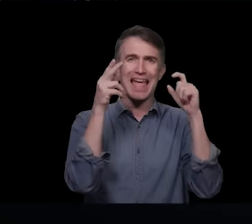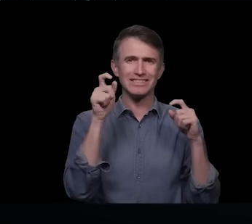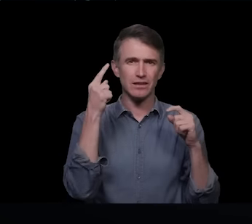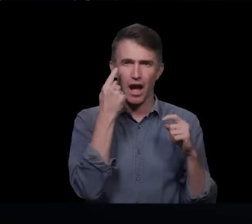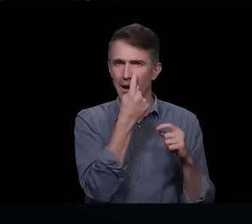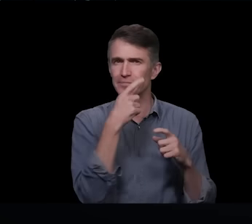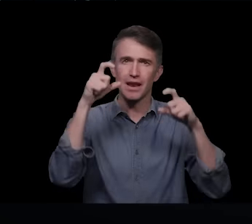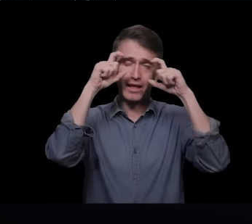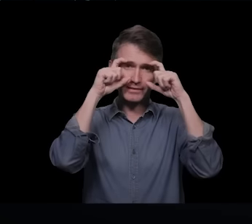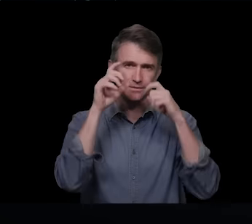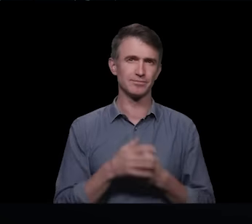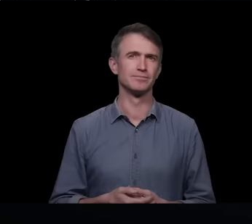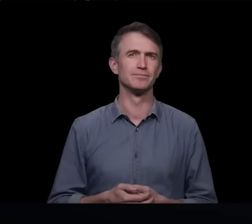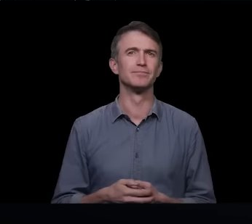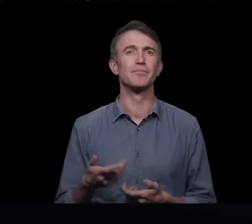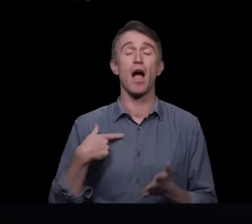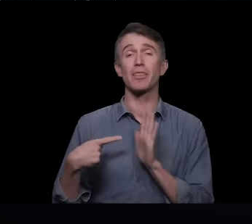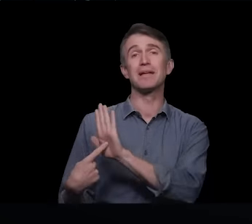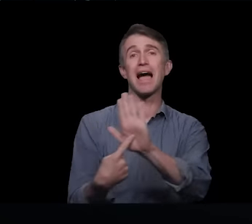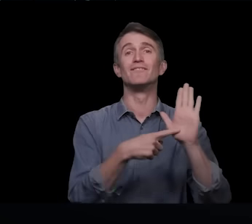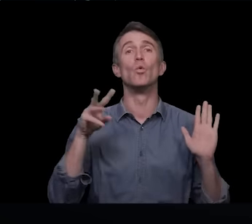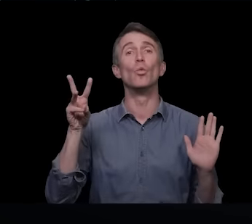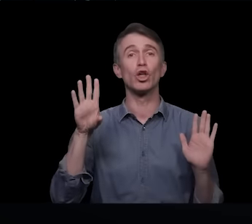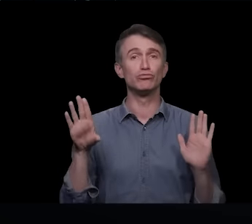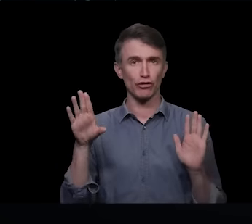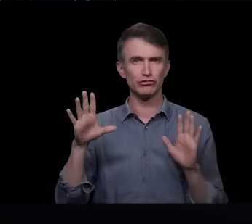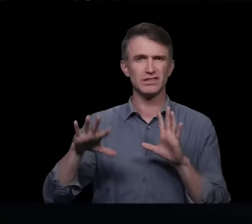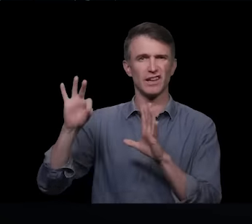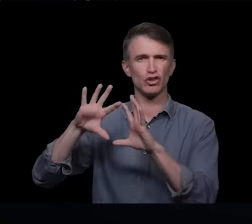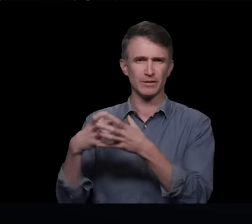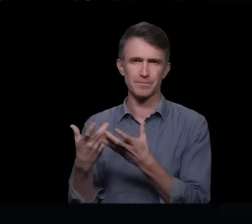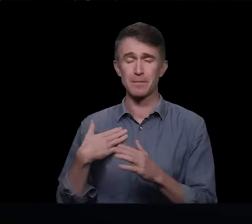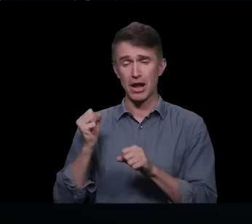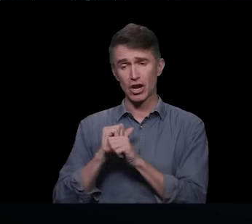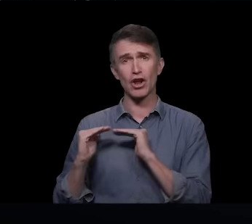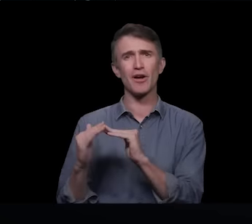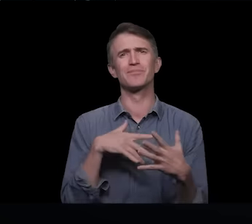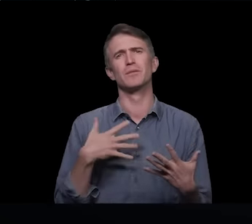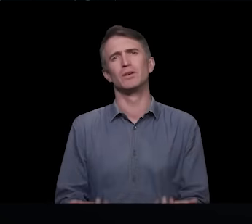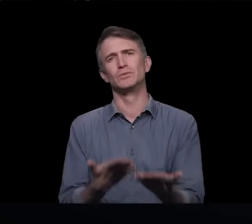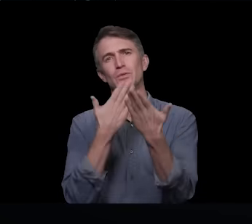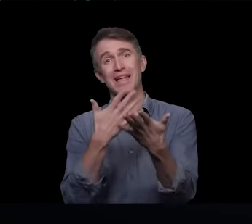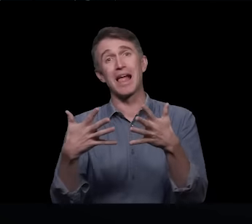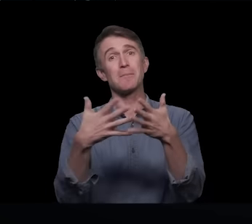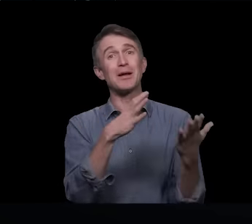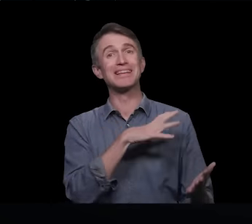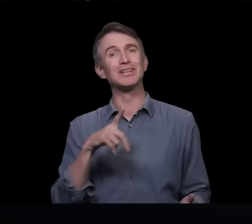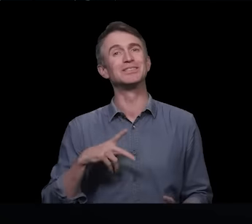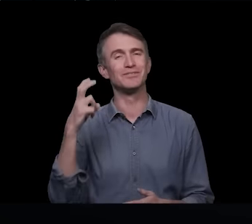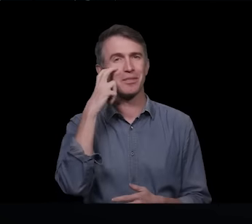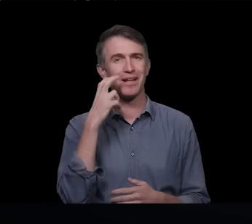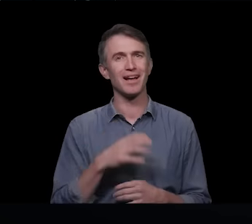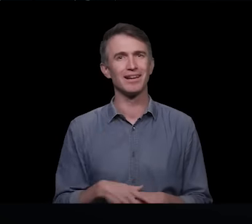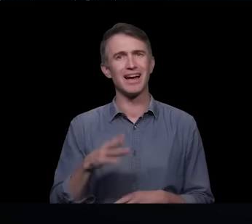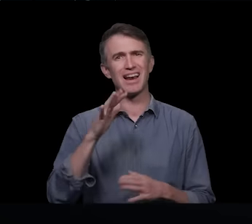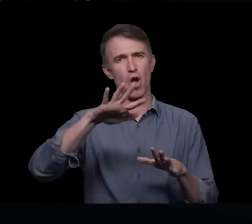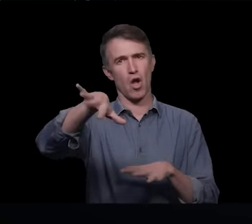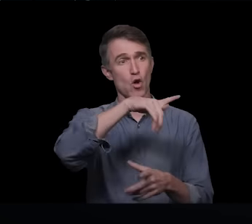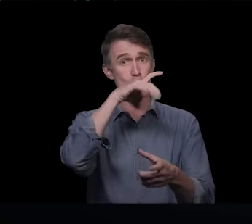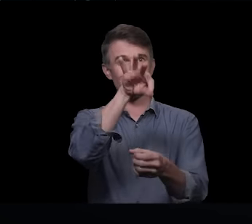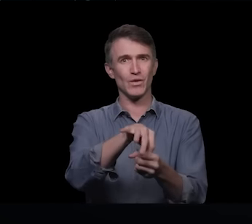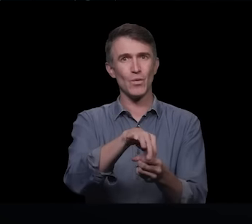eyes, and I wear glasses. On behalf of Warner Brothers Discovery and my colleagues, I want to thank the American Council of the Blind